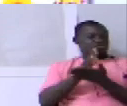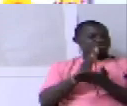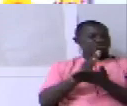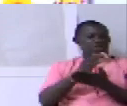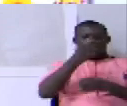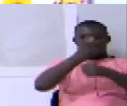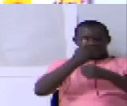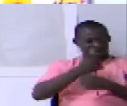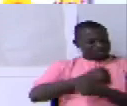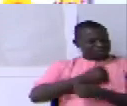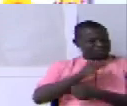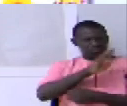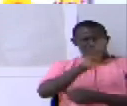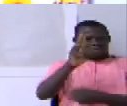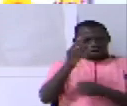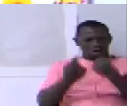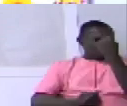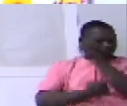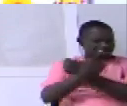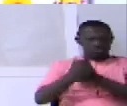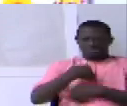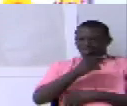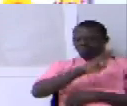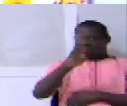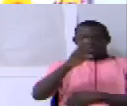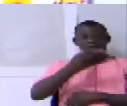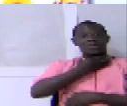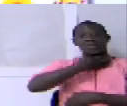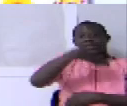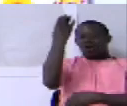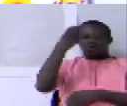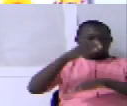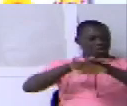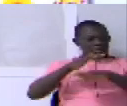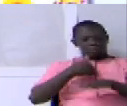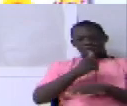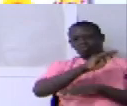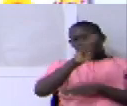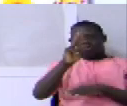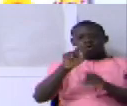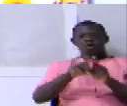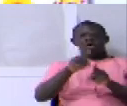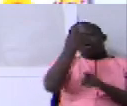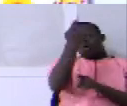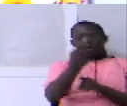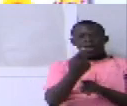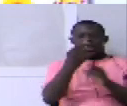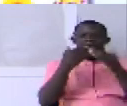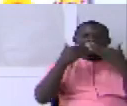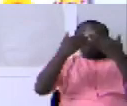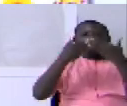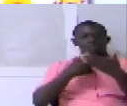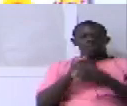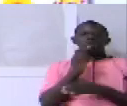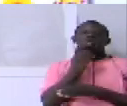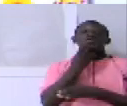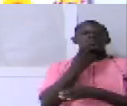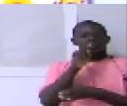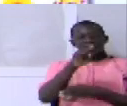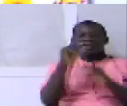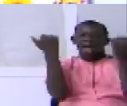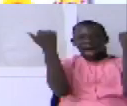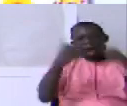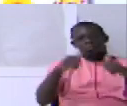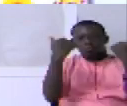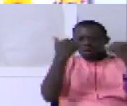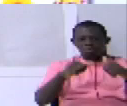did not insult me. Aman neng. He did not shout to me. Aman wurin kang. He only told me, Uncle Lee mom kay def amna